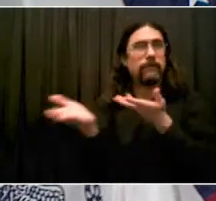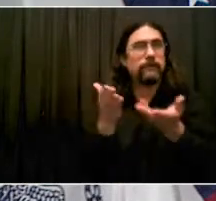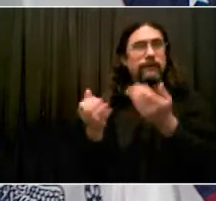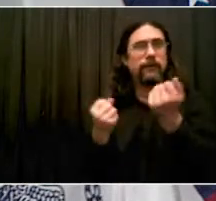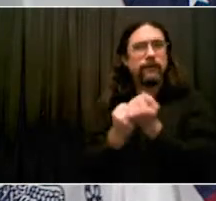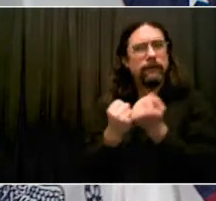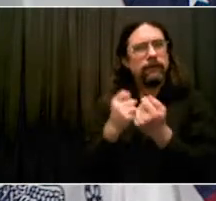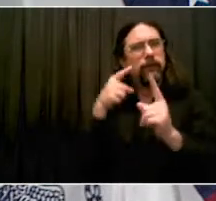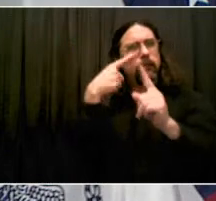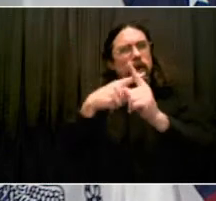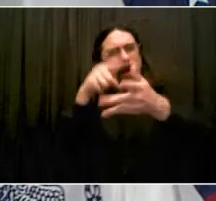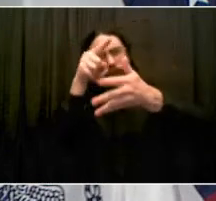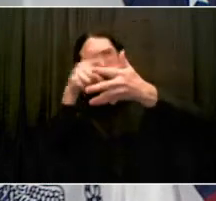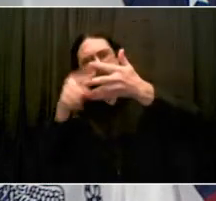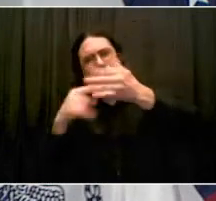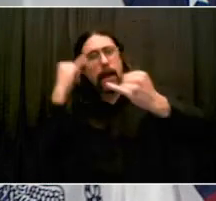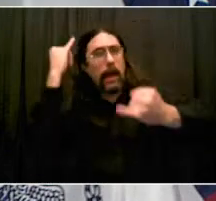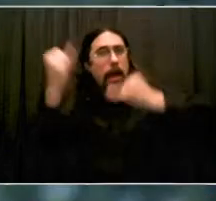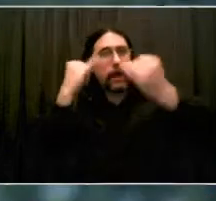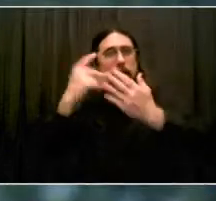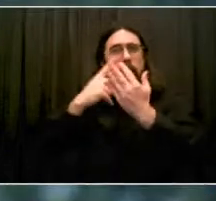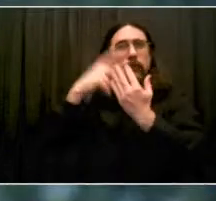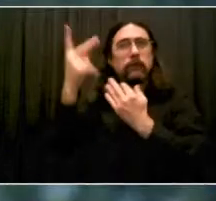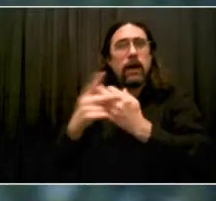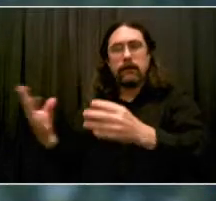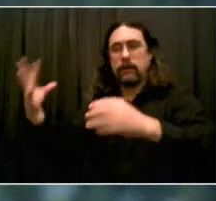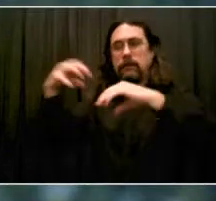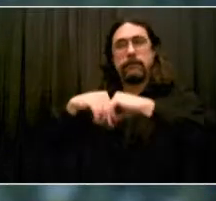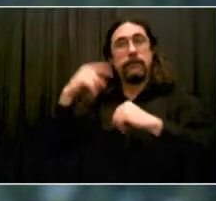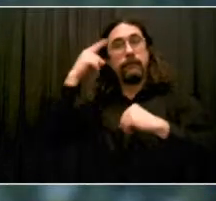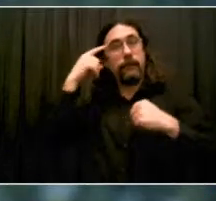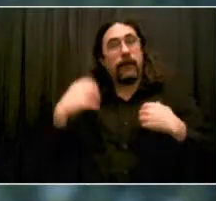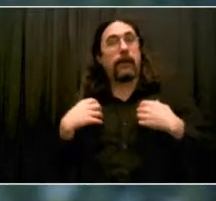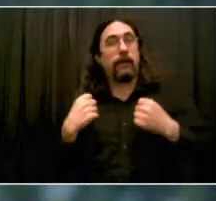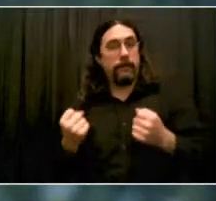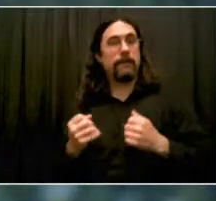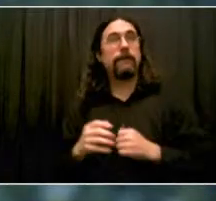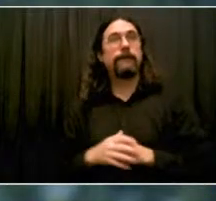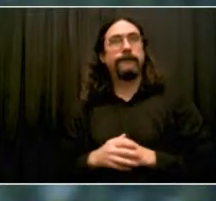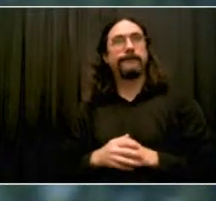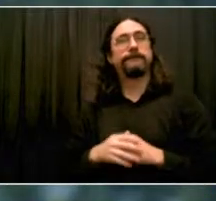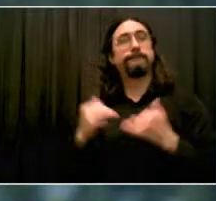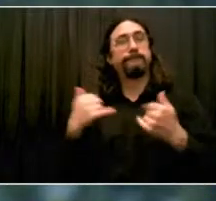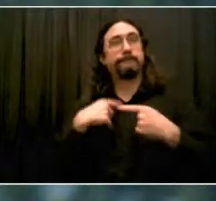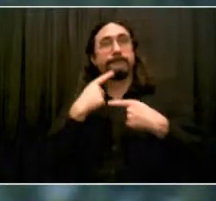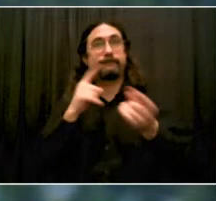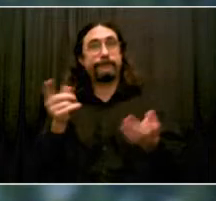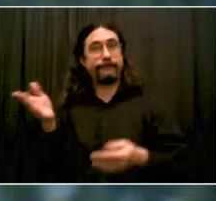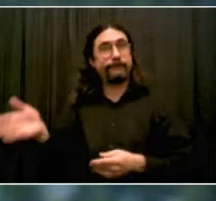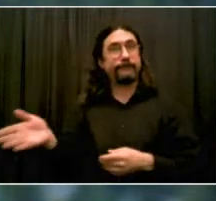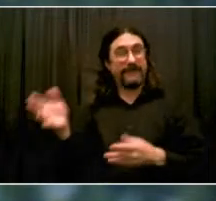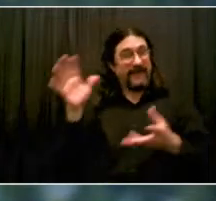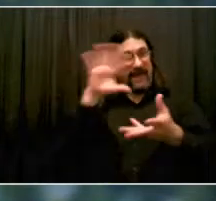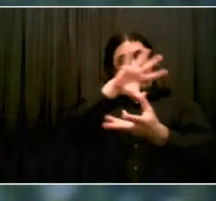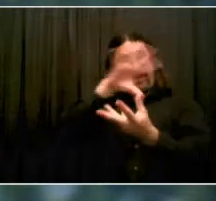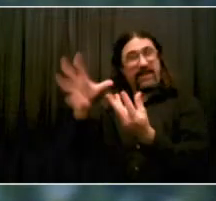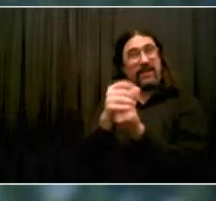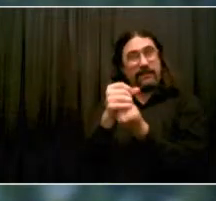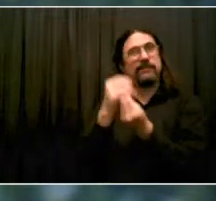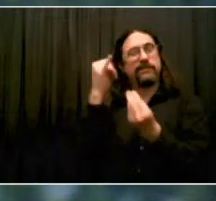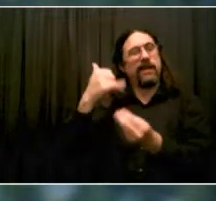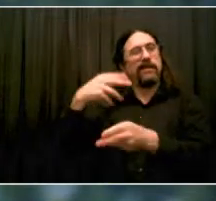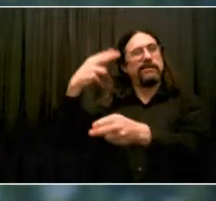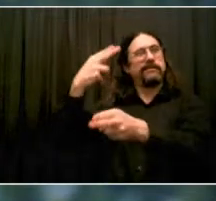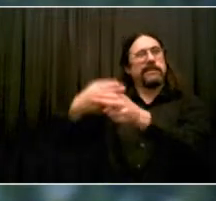of a city that does everything and anything to get people the help that they need. And